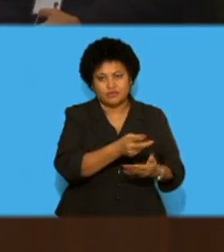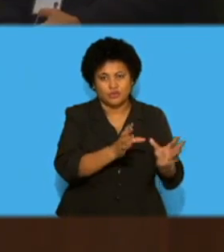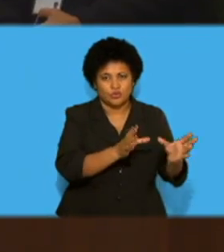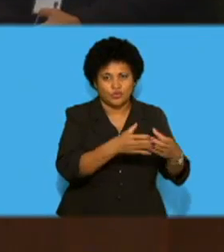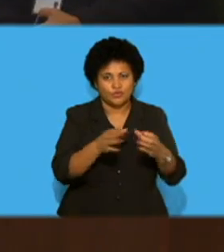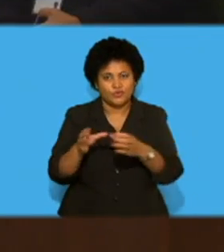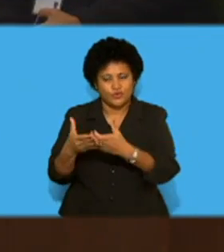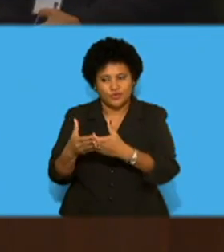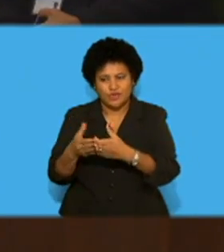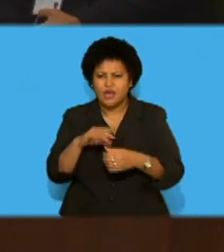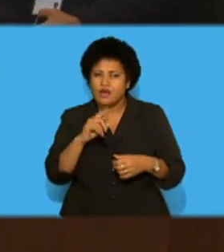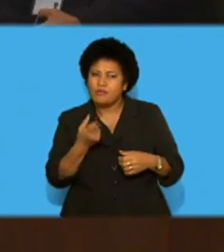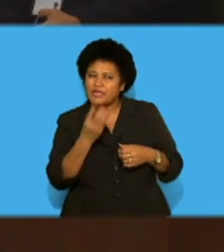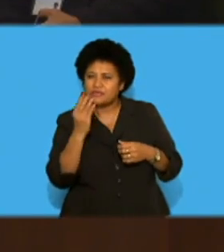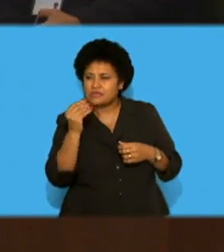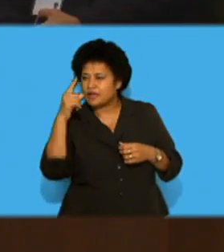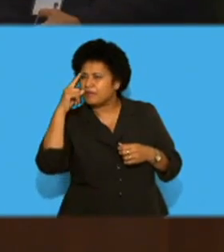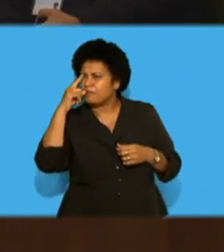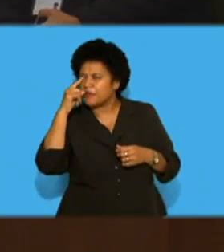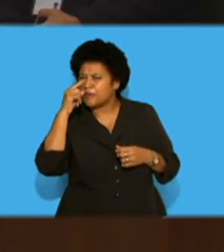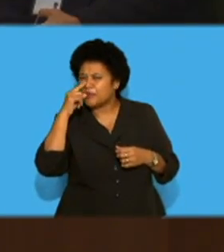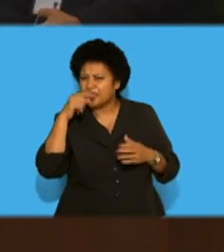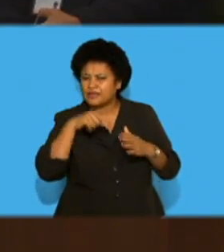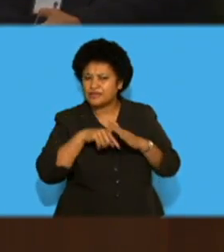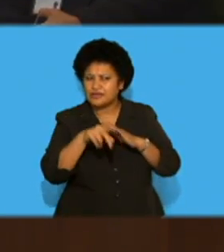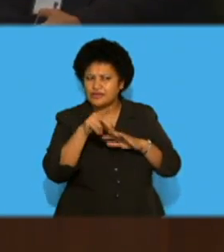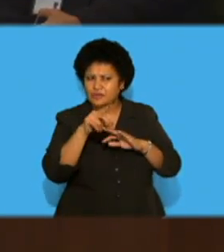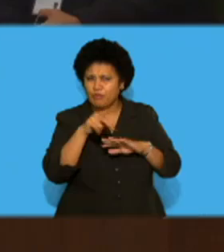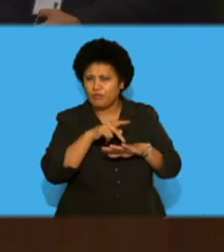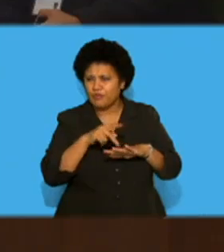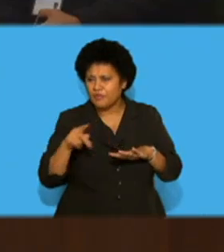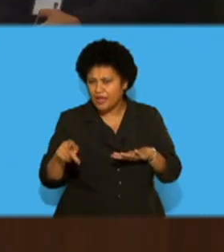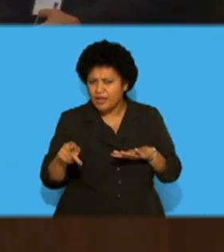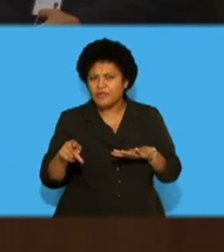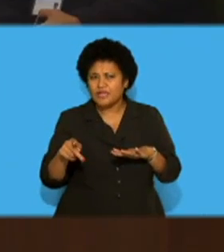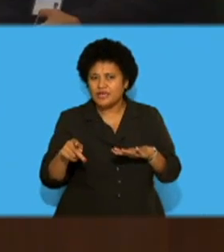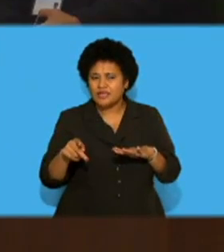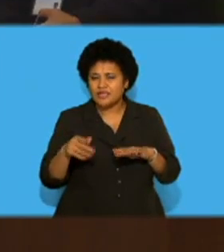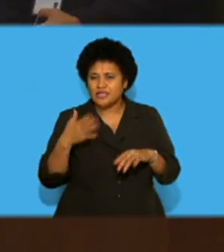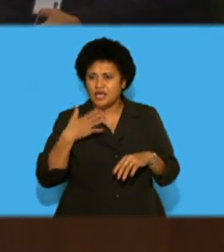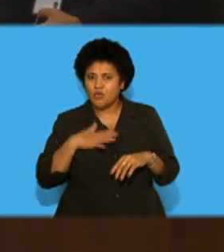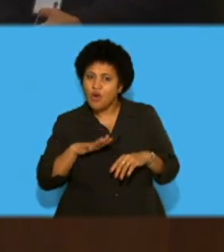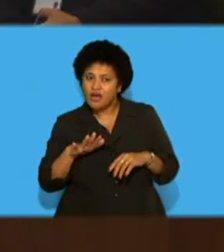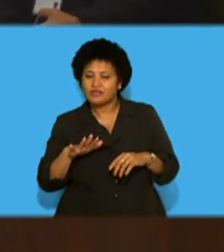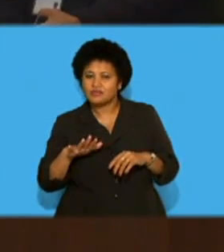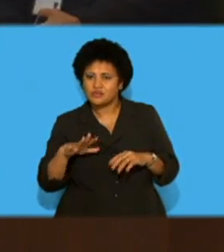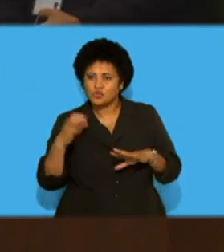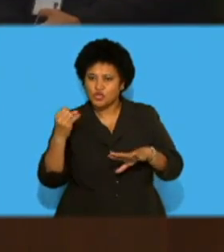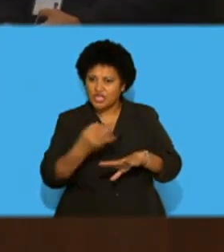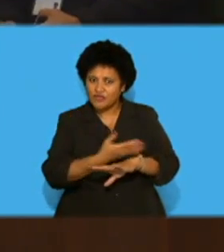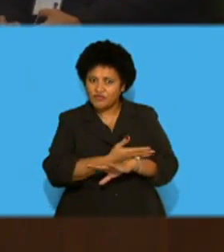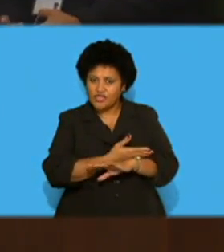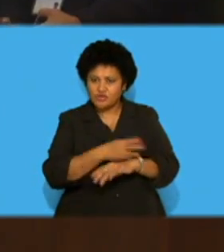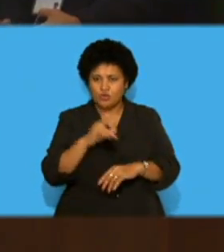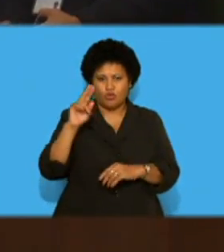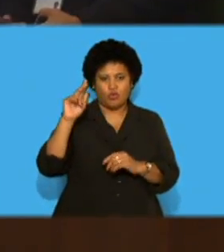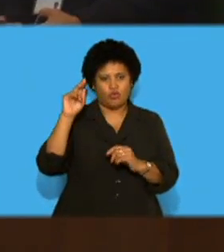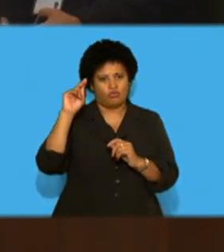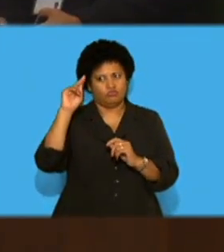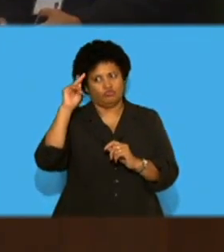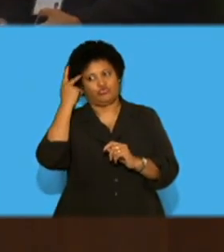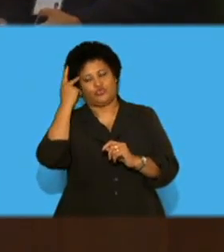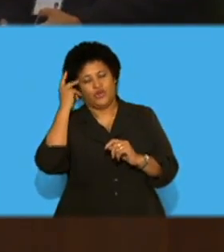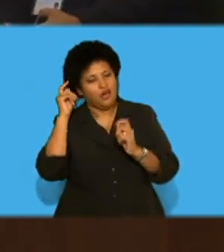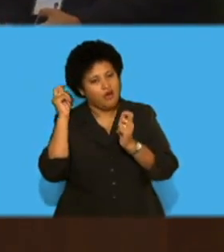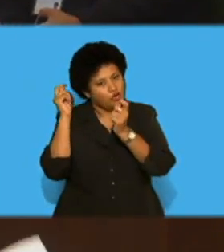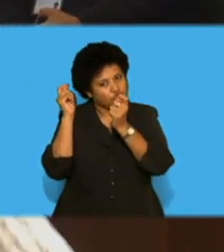so-called opposition from certain quarters, Madam Speaker, has been driven by political parties, or we have this